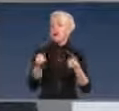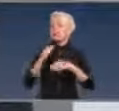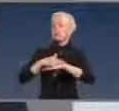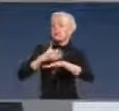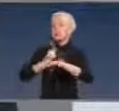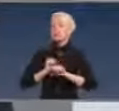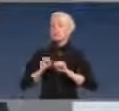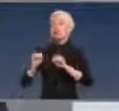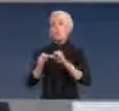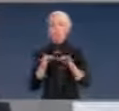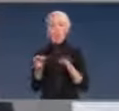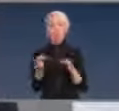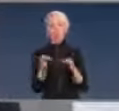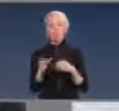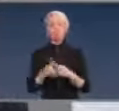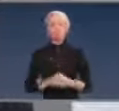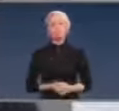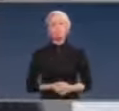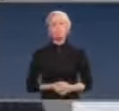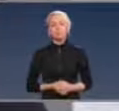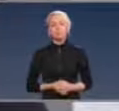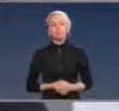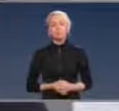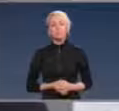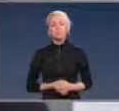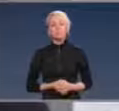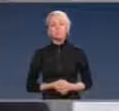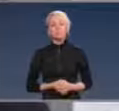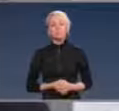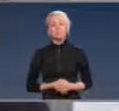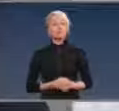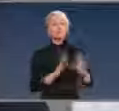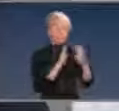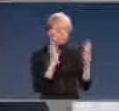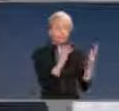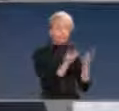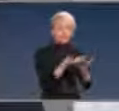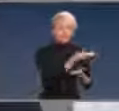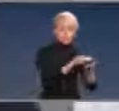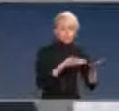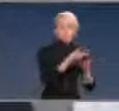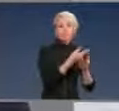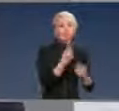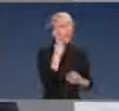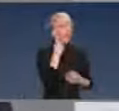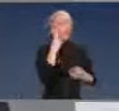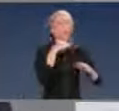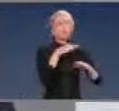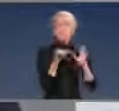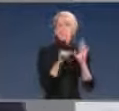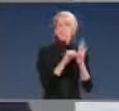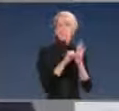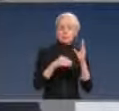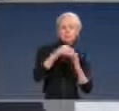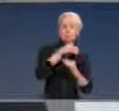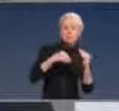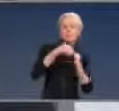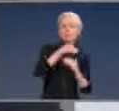on the economy, we heard from Stephen Kennedy, Dr Kennedy, again, as is the normal practice at National Cabinet, where we're able to brief